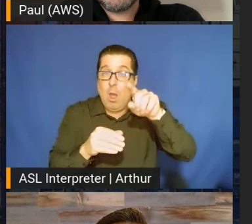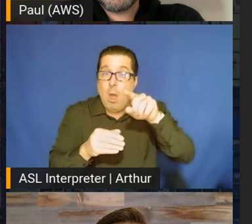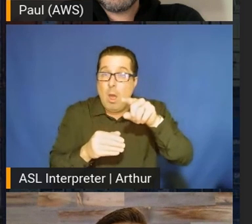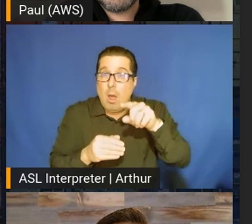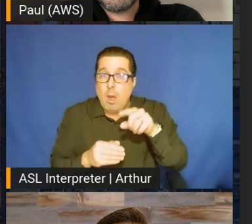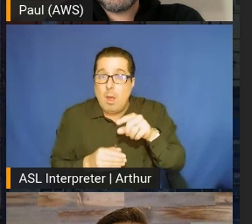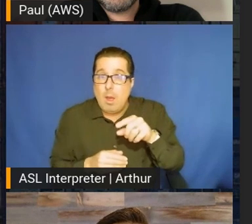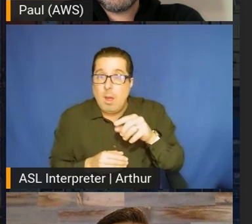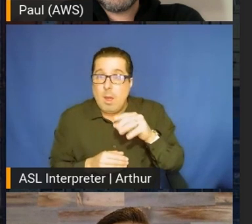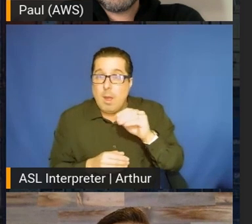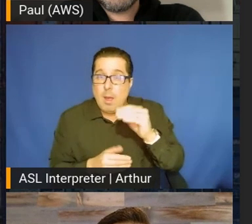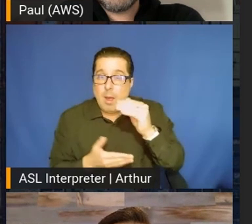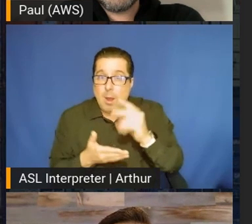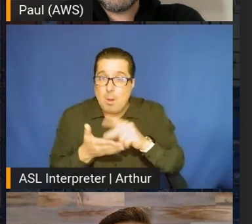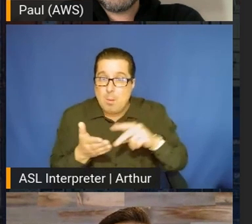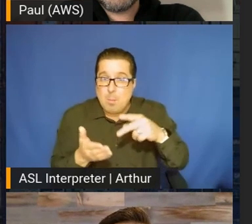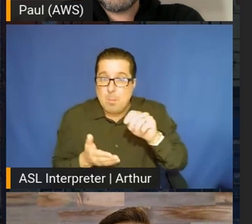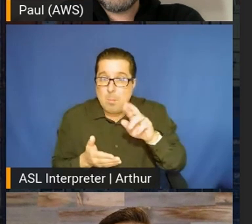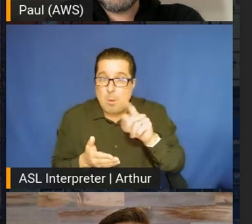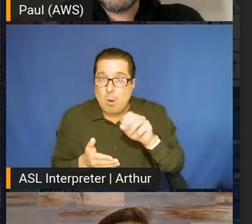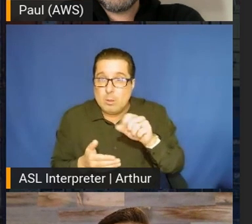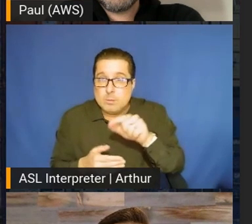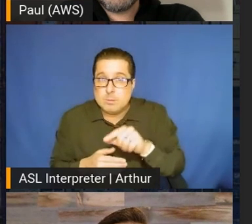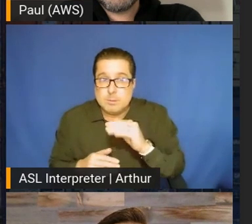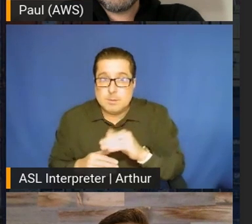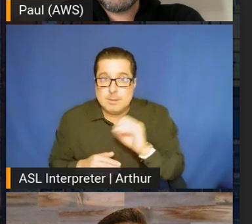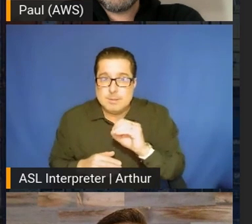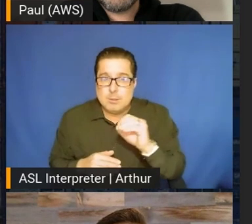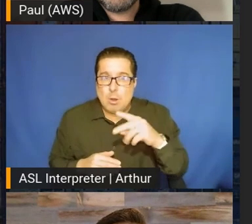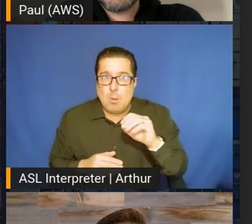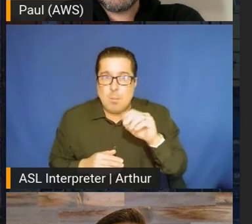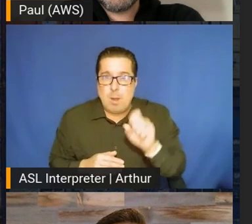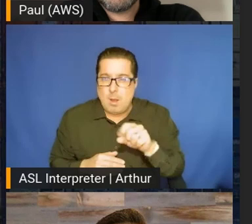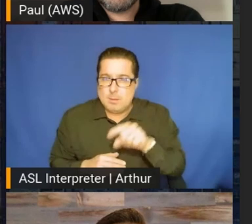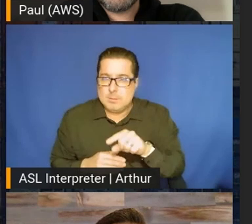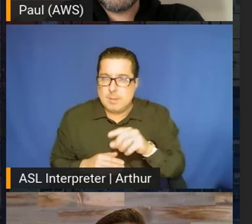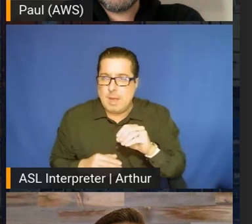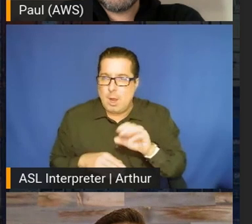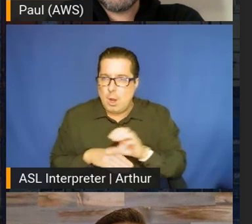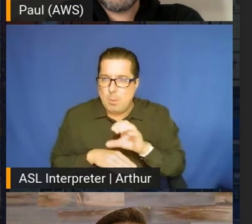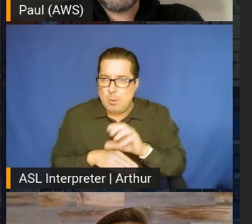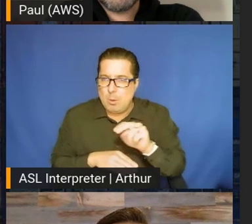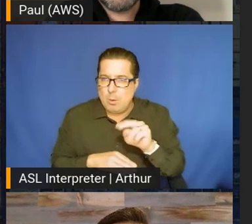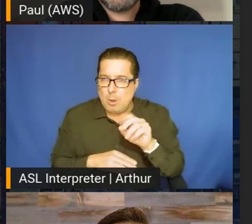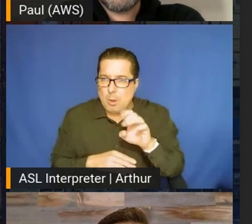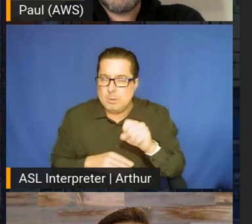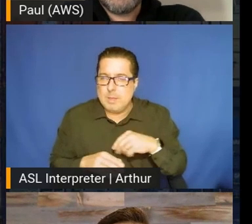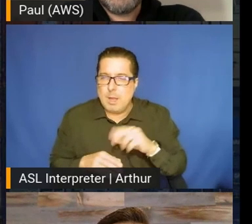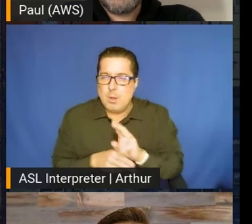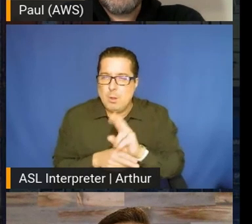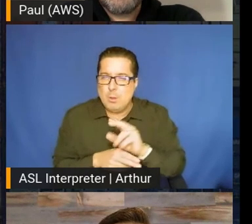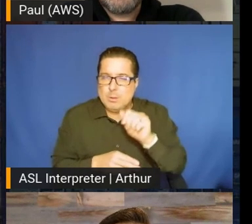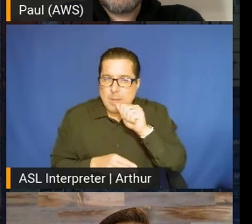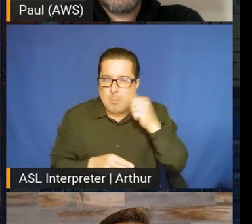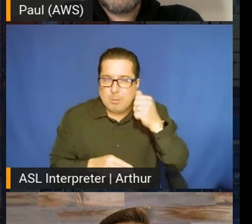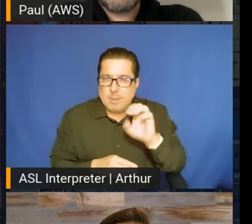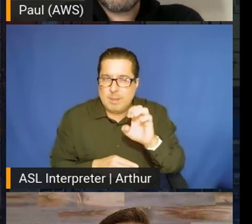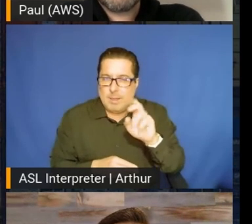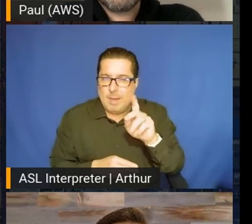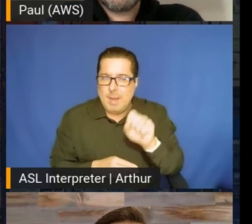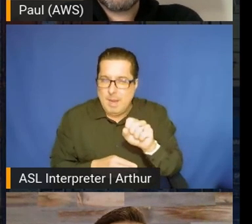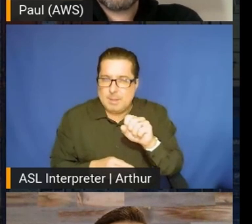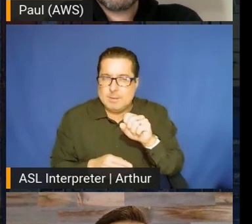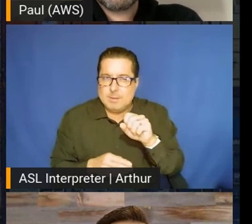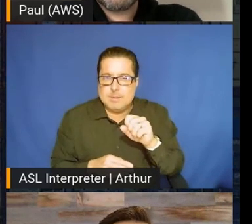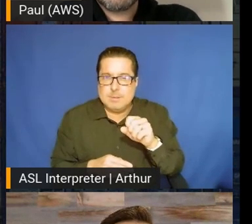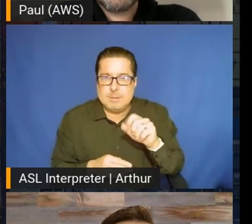pods, and also the compute nodes. This is a basic node I started the Amazon EKS with that you see right now, which is T3A